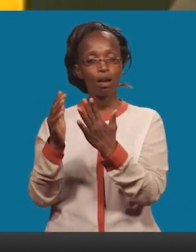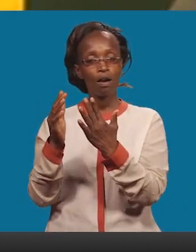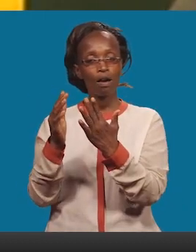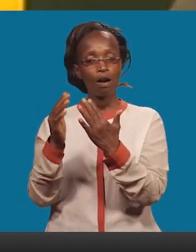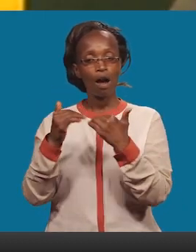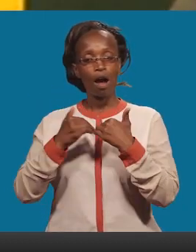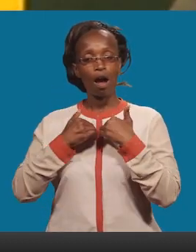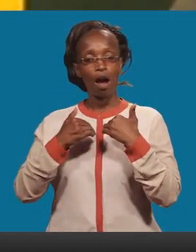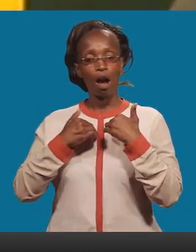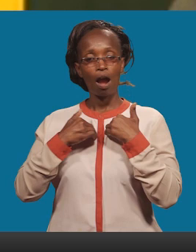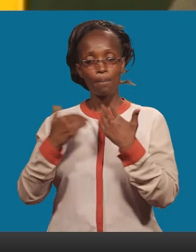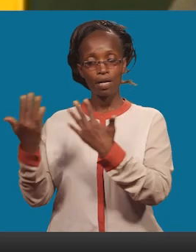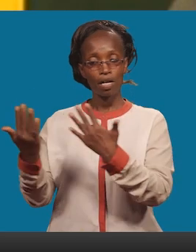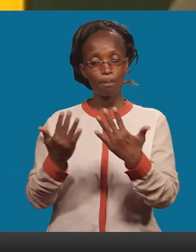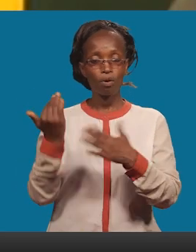The accused have been